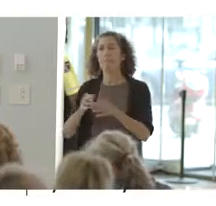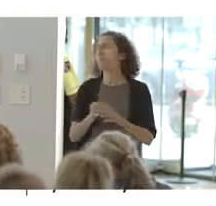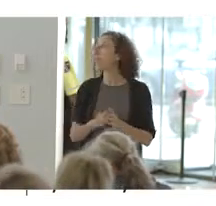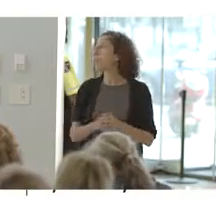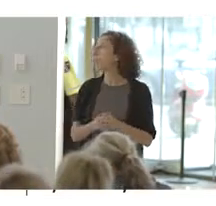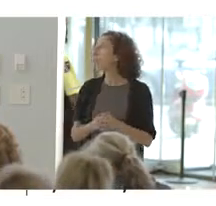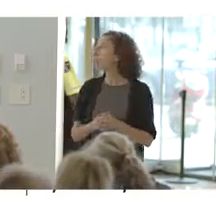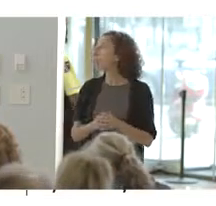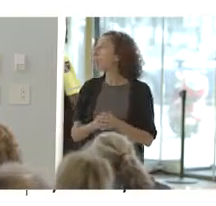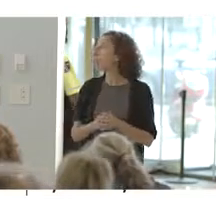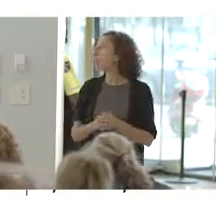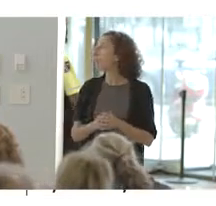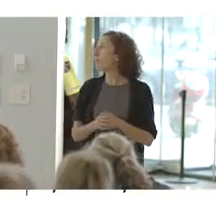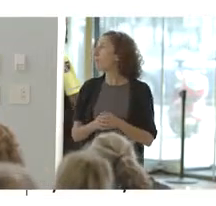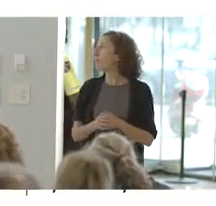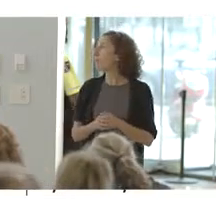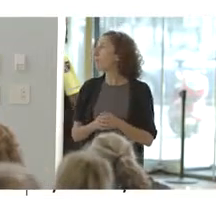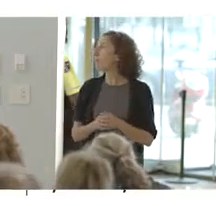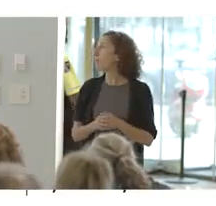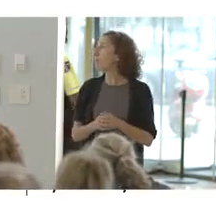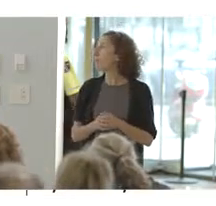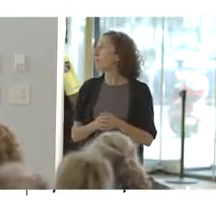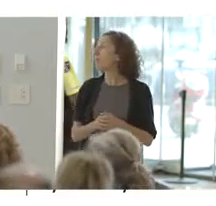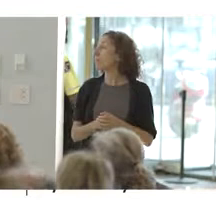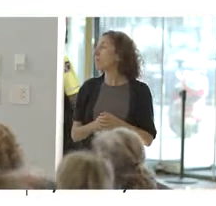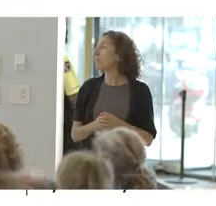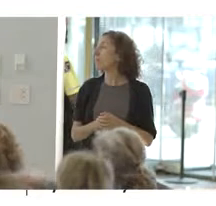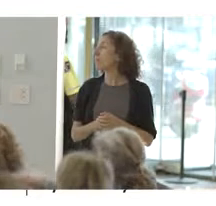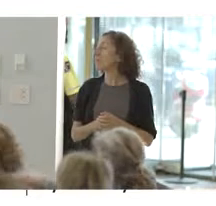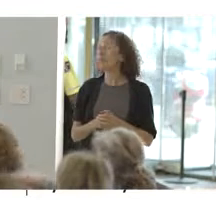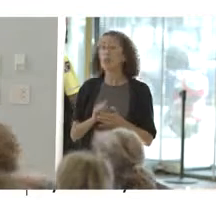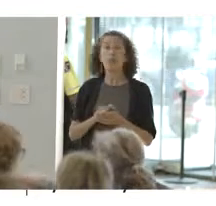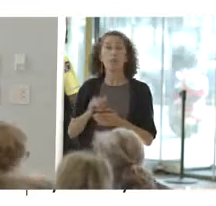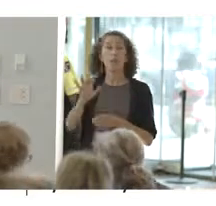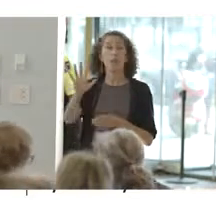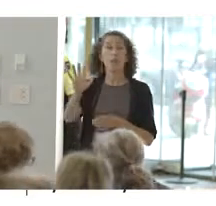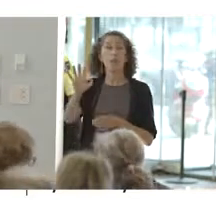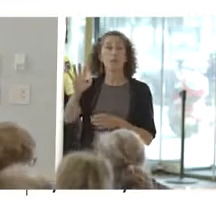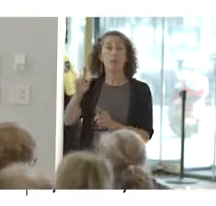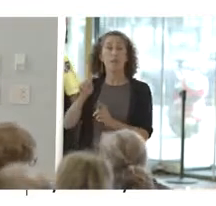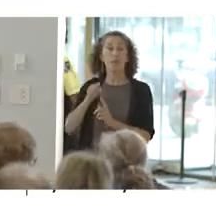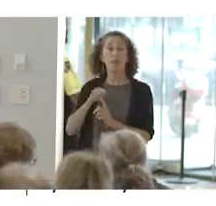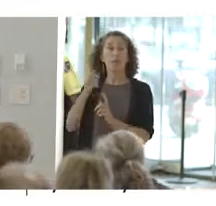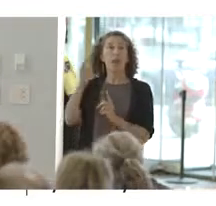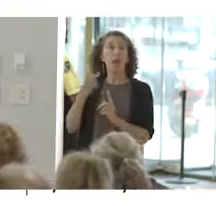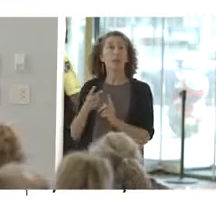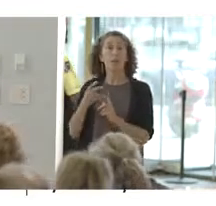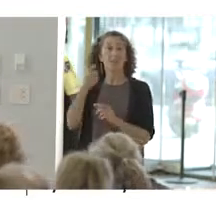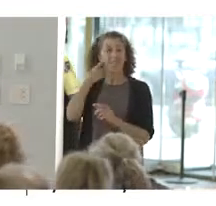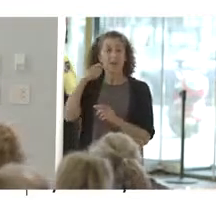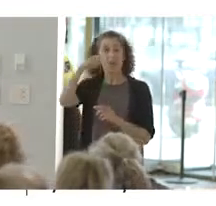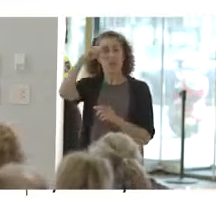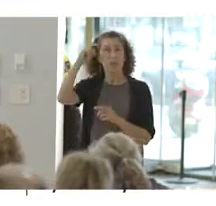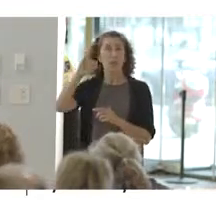the more than 500 comments we've received to date, about 250 were received just in June, just a couple of months ago during the